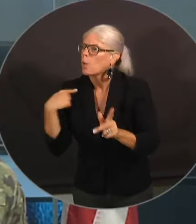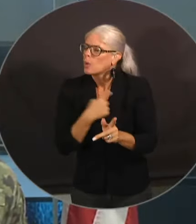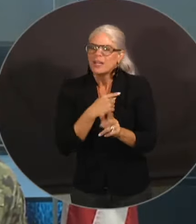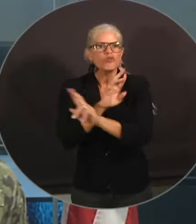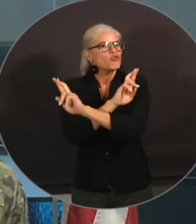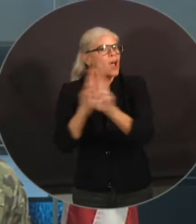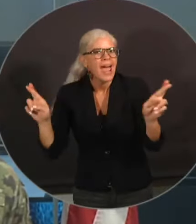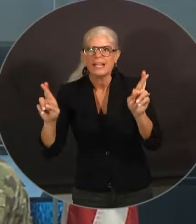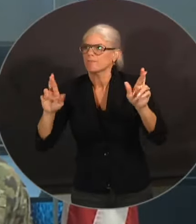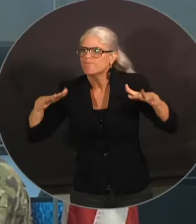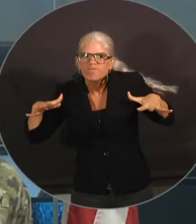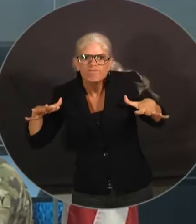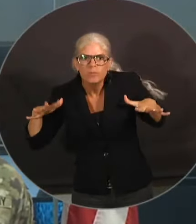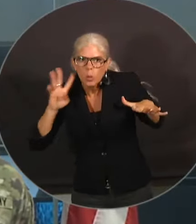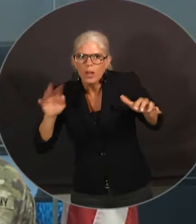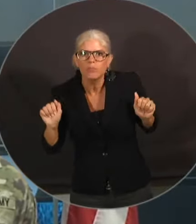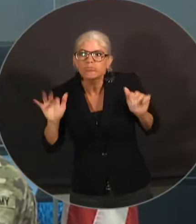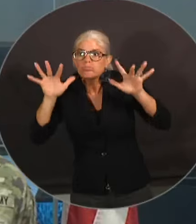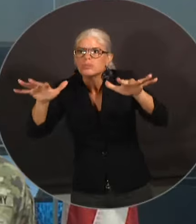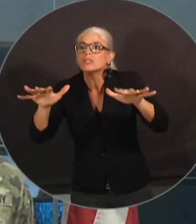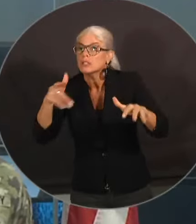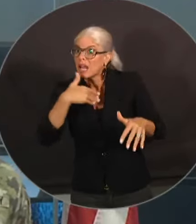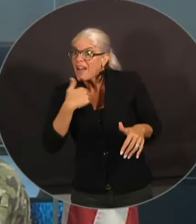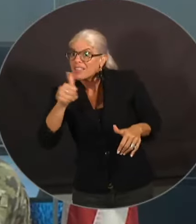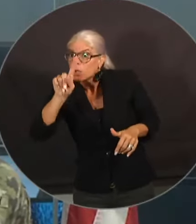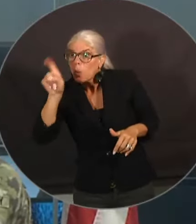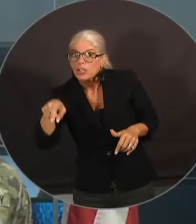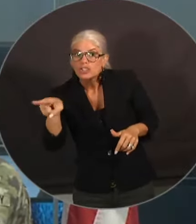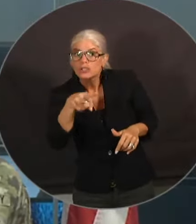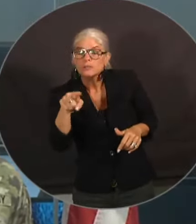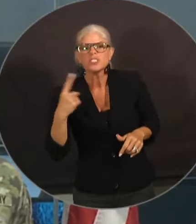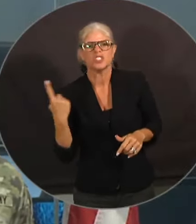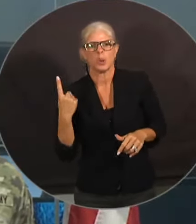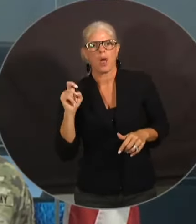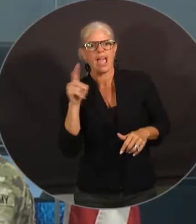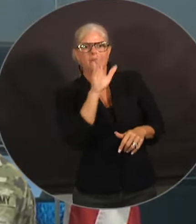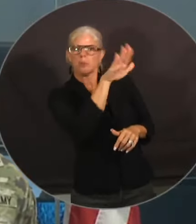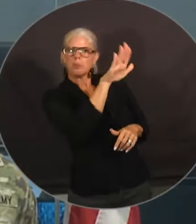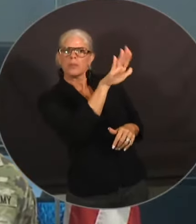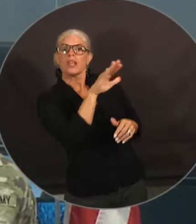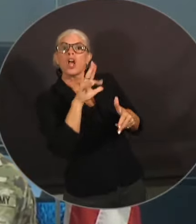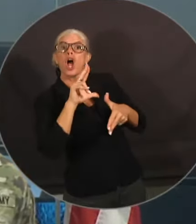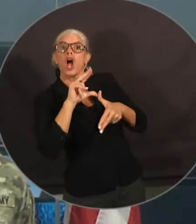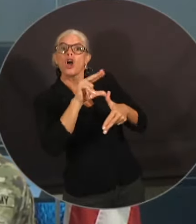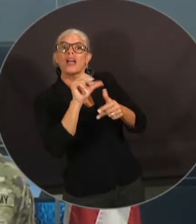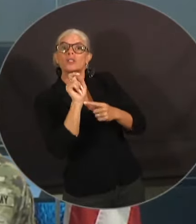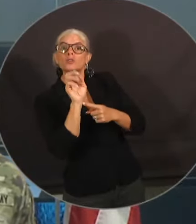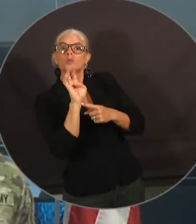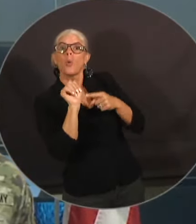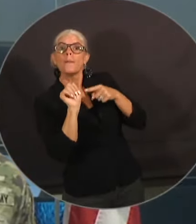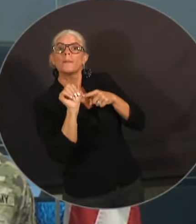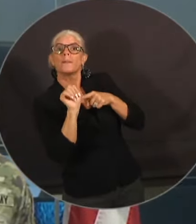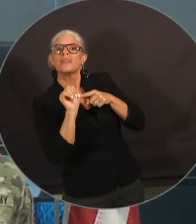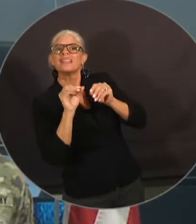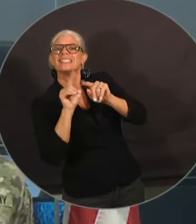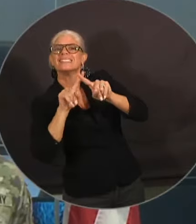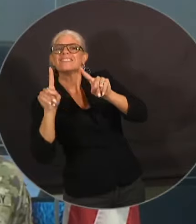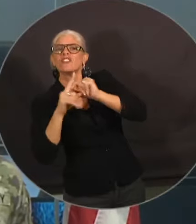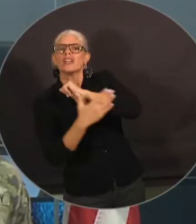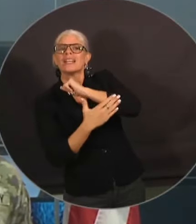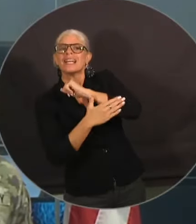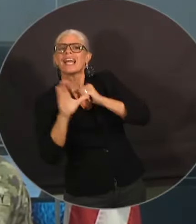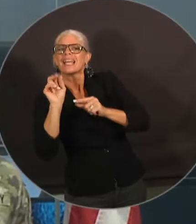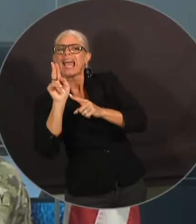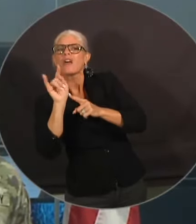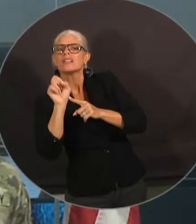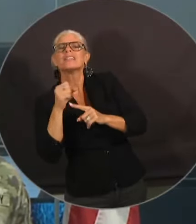that, I'll take some questions. Yep. This storm being the third hurricane to hit the financially constrained counties, how much of a strain does that